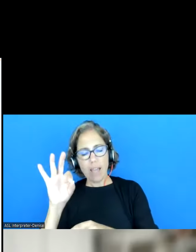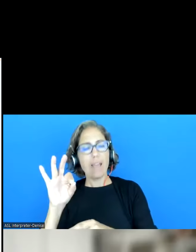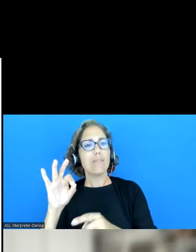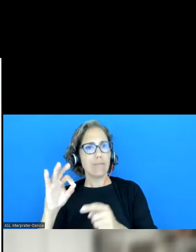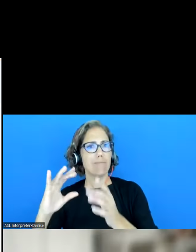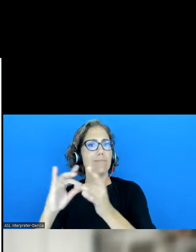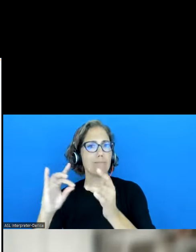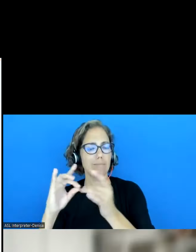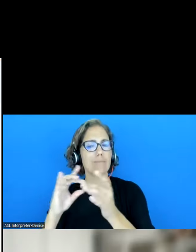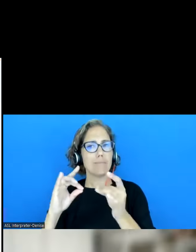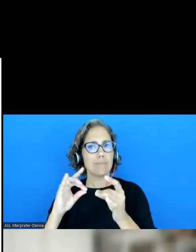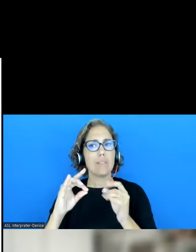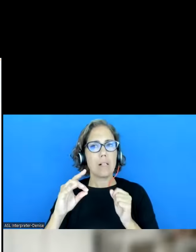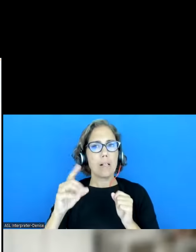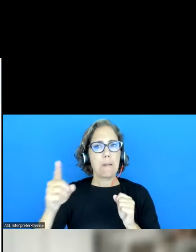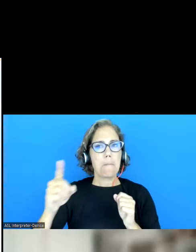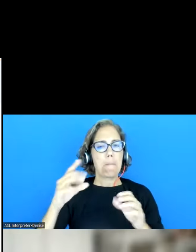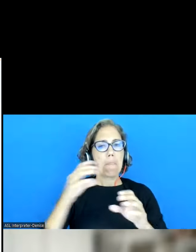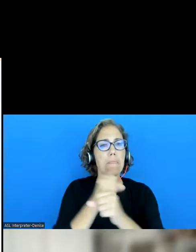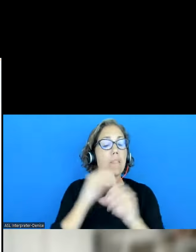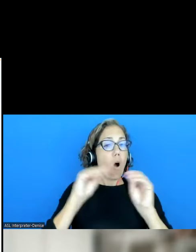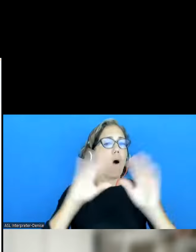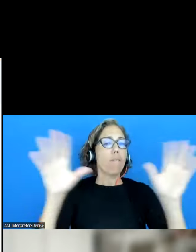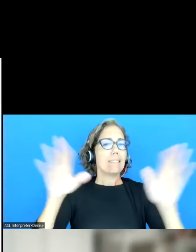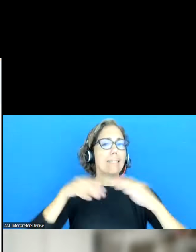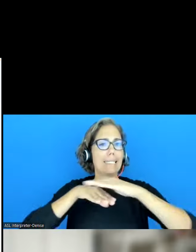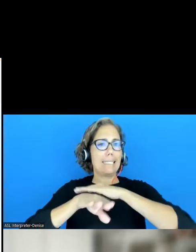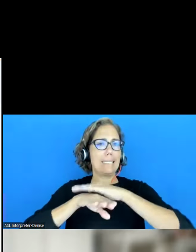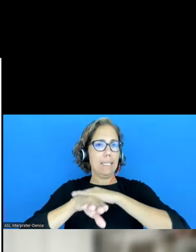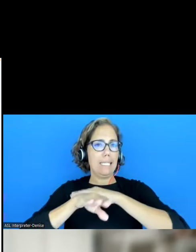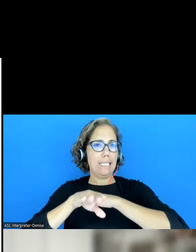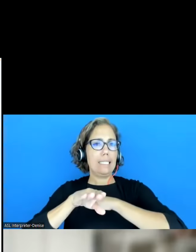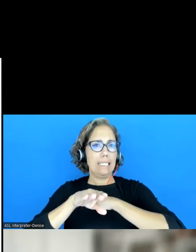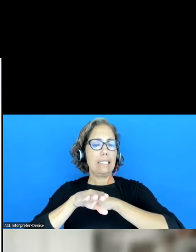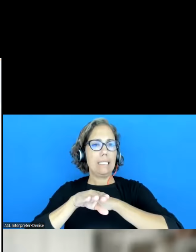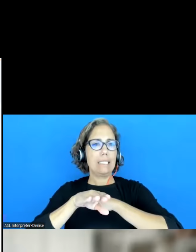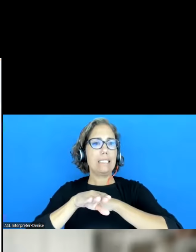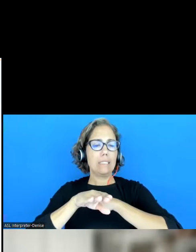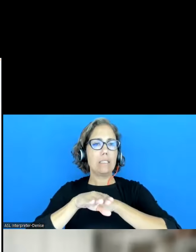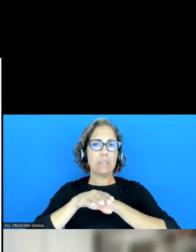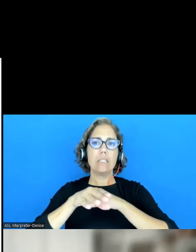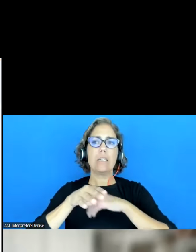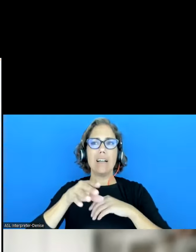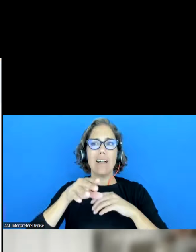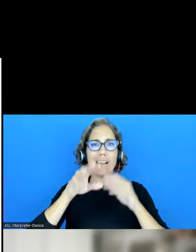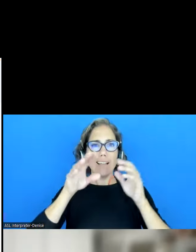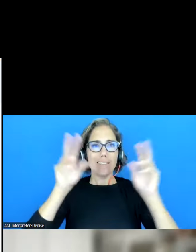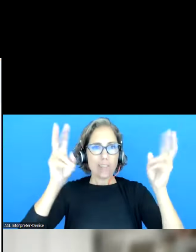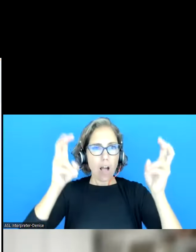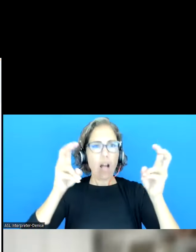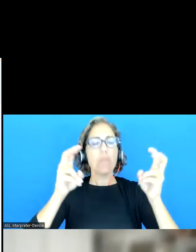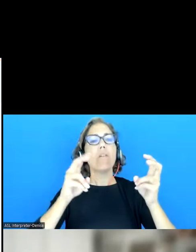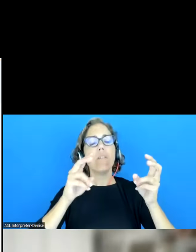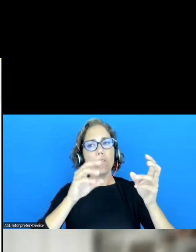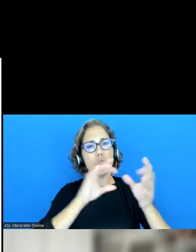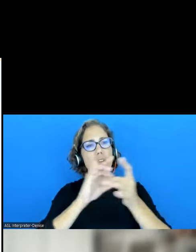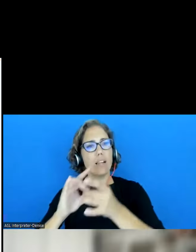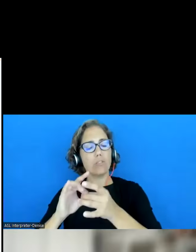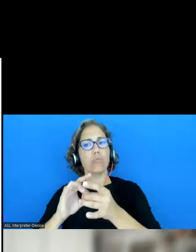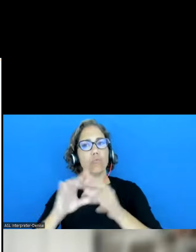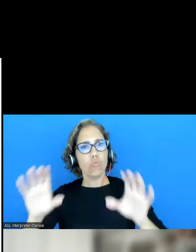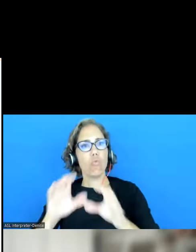that obviously accessibility is a topic related to doing many actions.